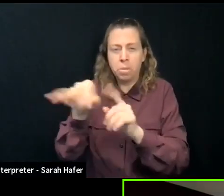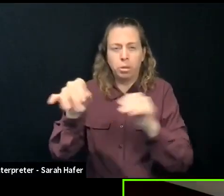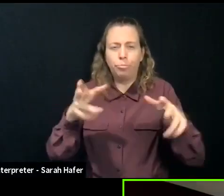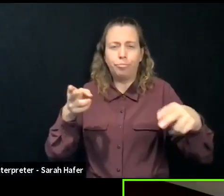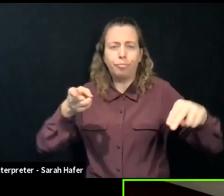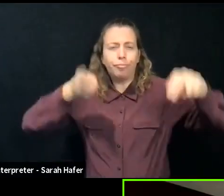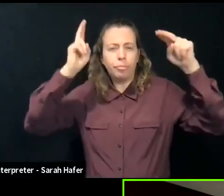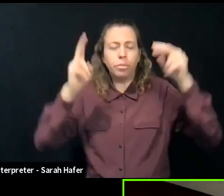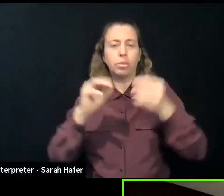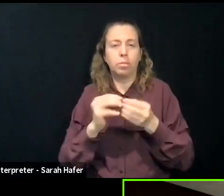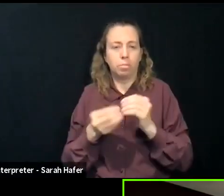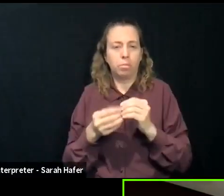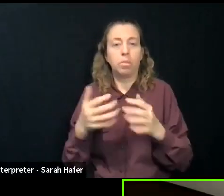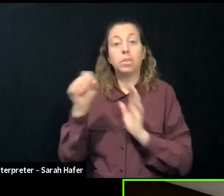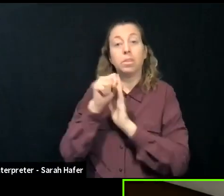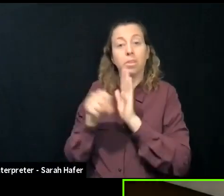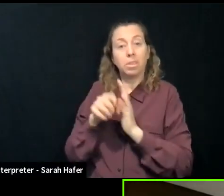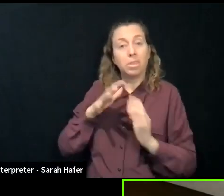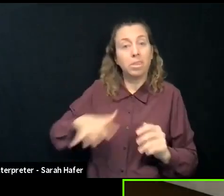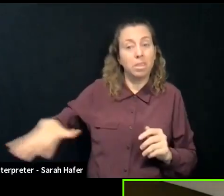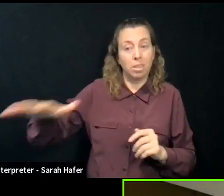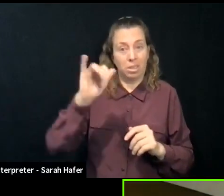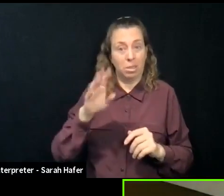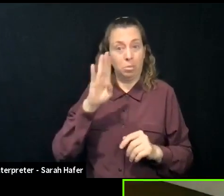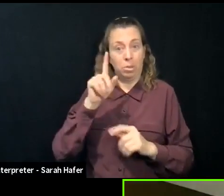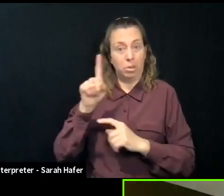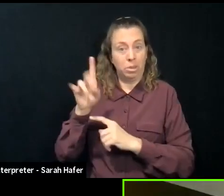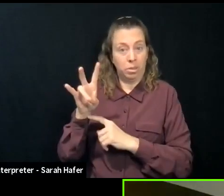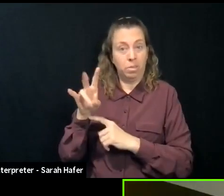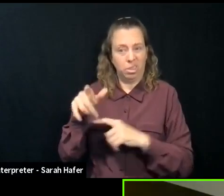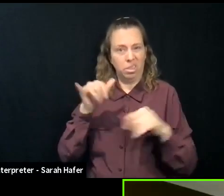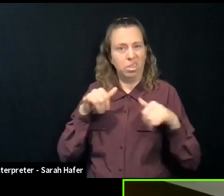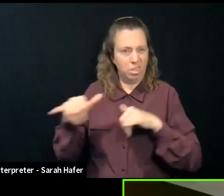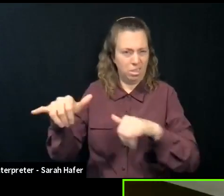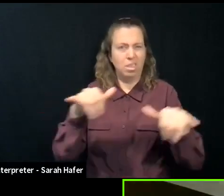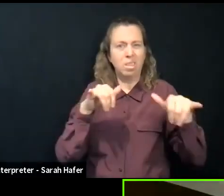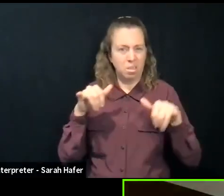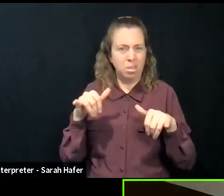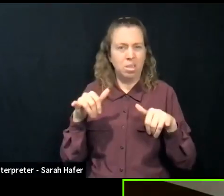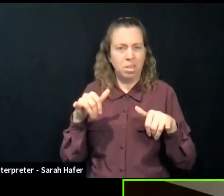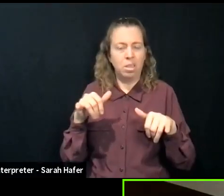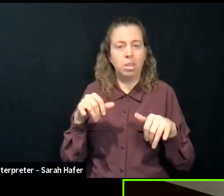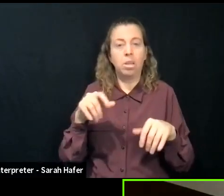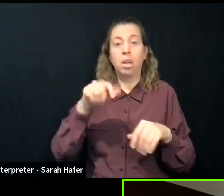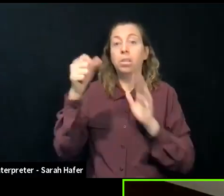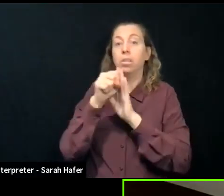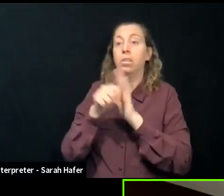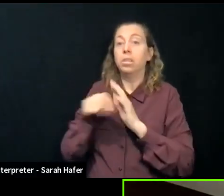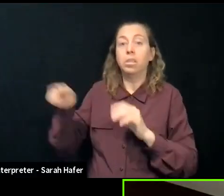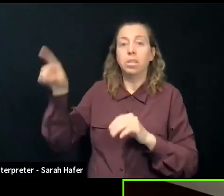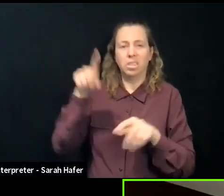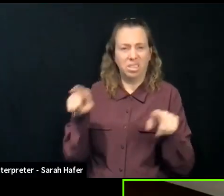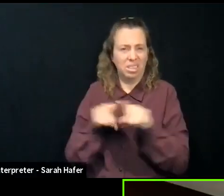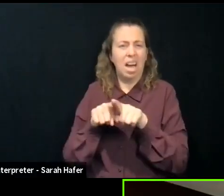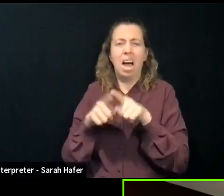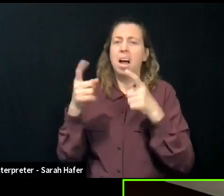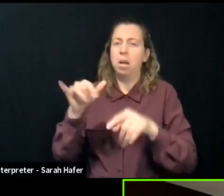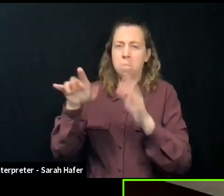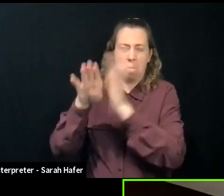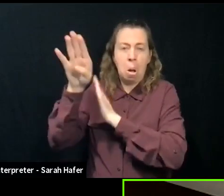most common variant, those states have experienced similar surges to what Oregon is experiencing. What